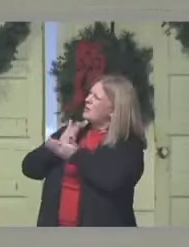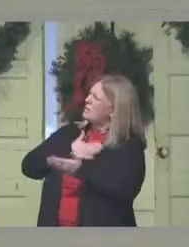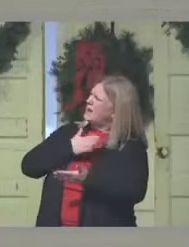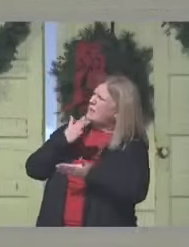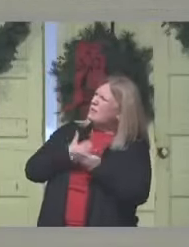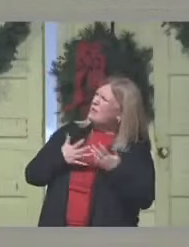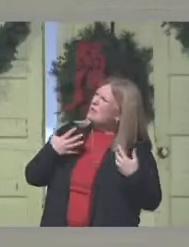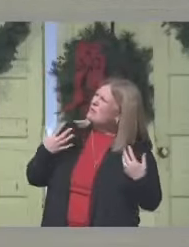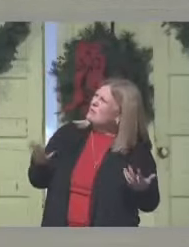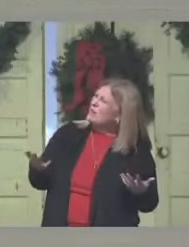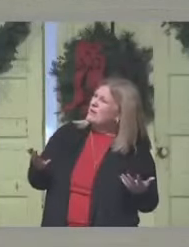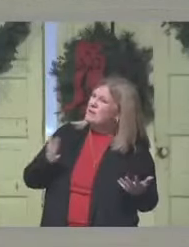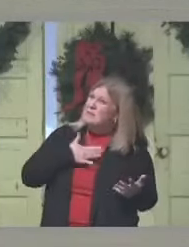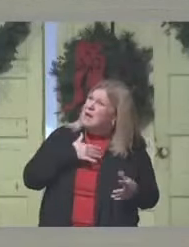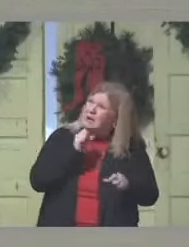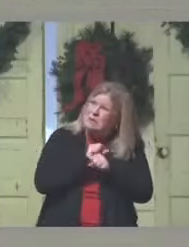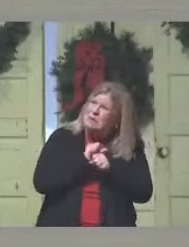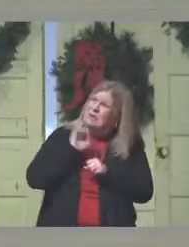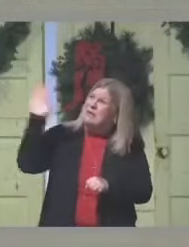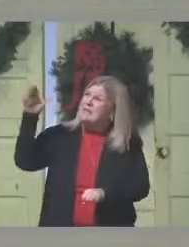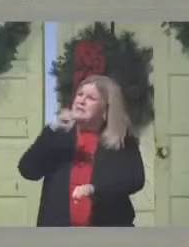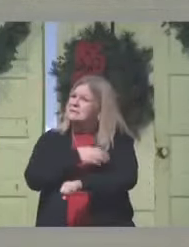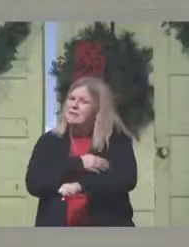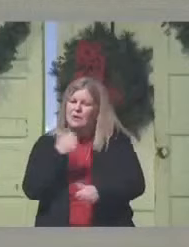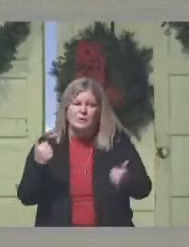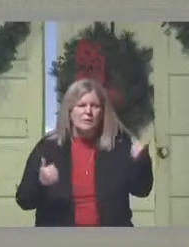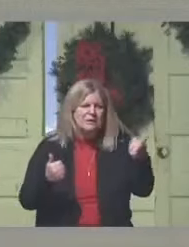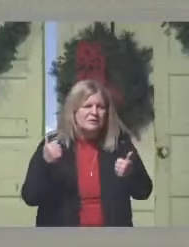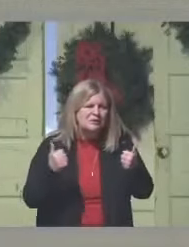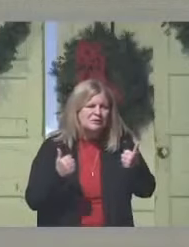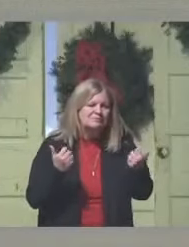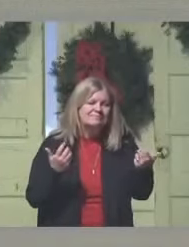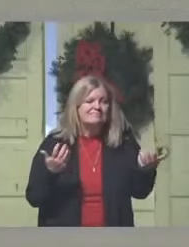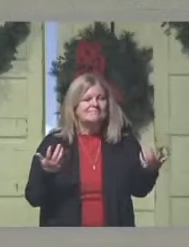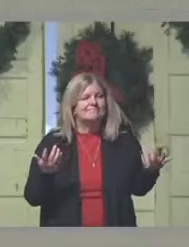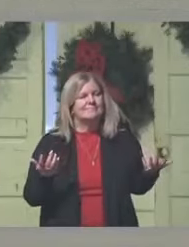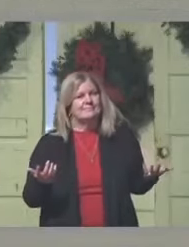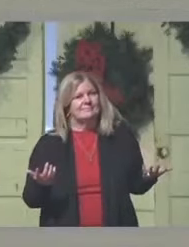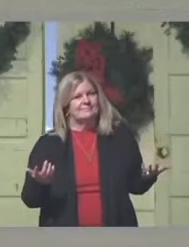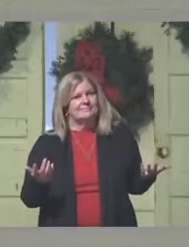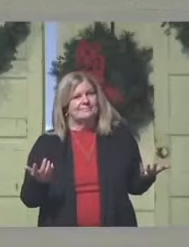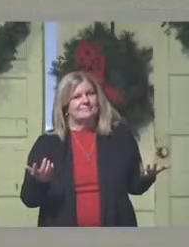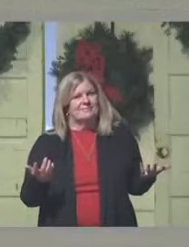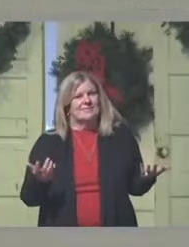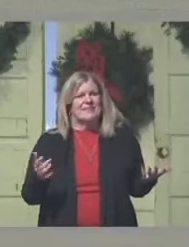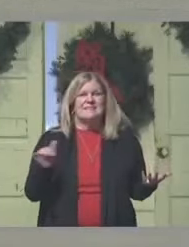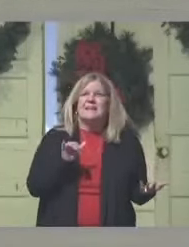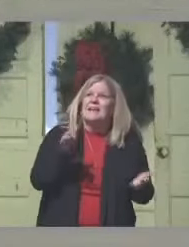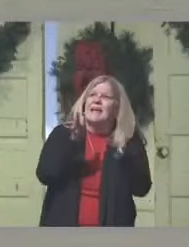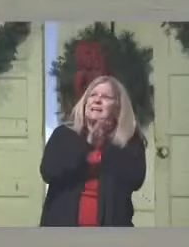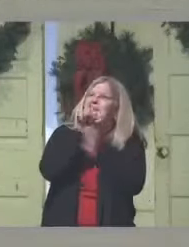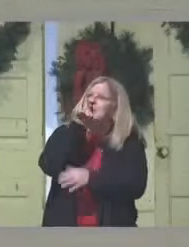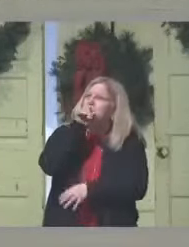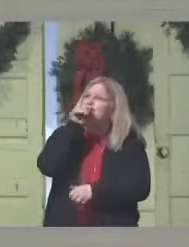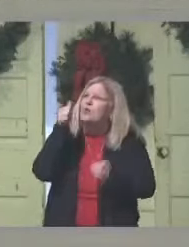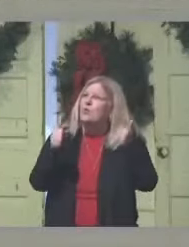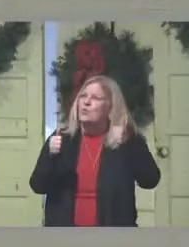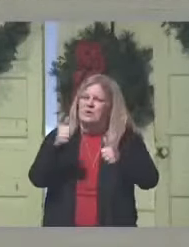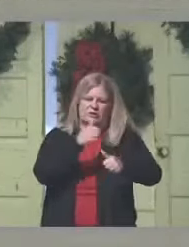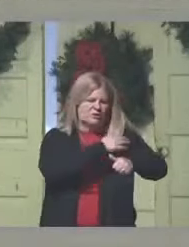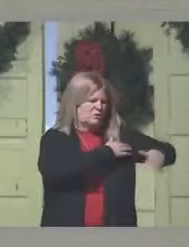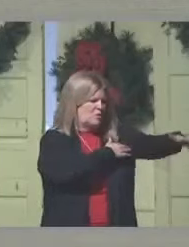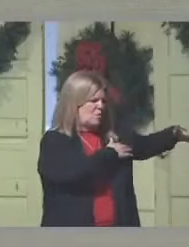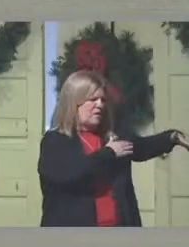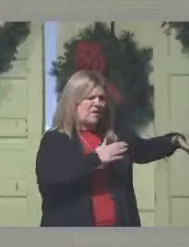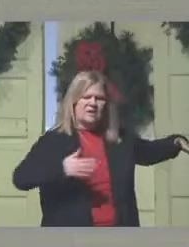part? Is it my effort or is it God's power? Well, it might be like asking a bird, which wing is more important